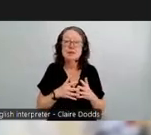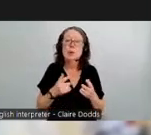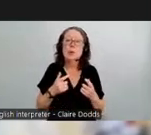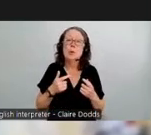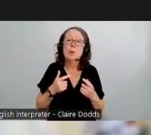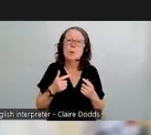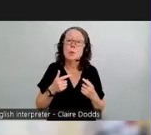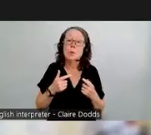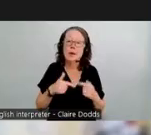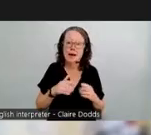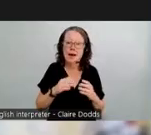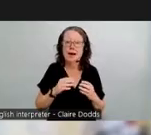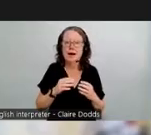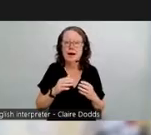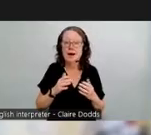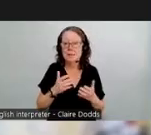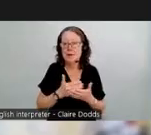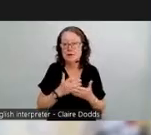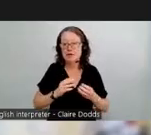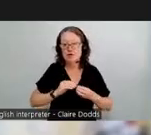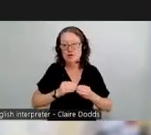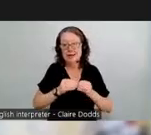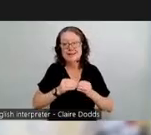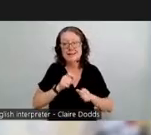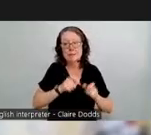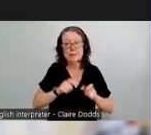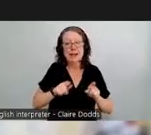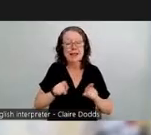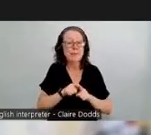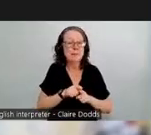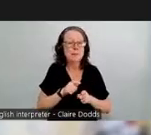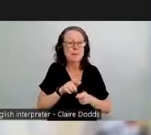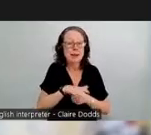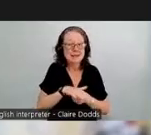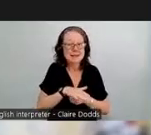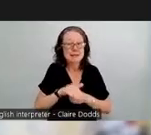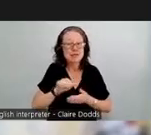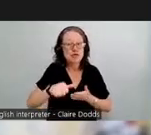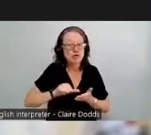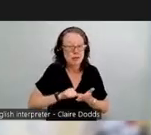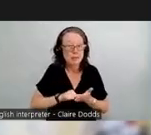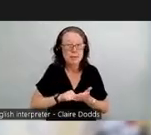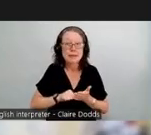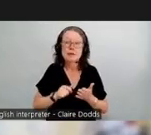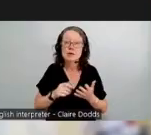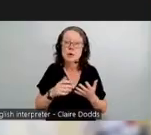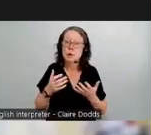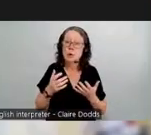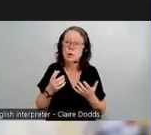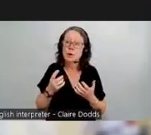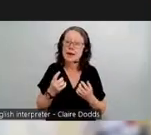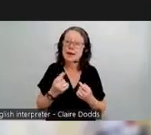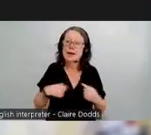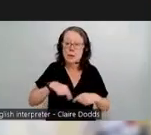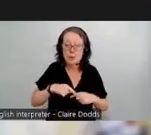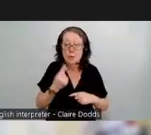call who might not know what that is, we're one of 46 places in England that receive Arts Council funding.